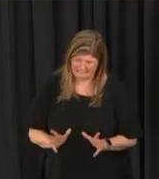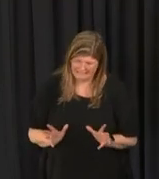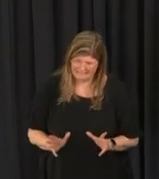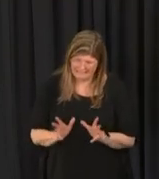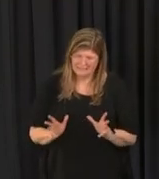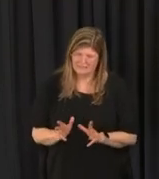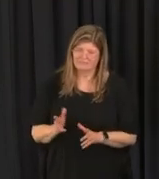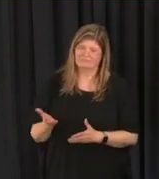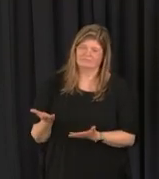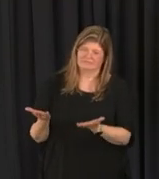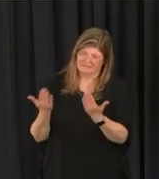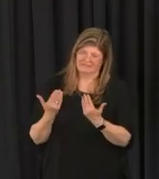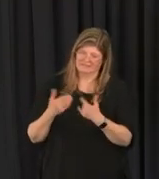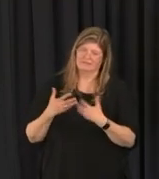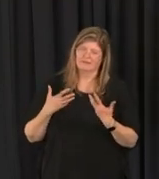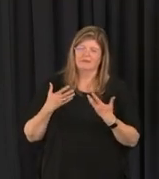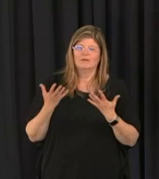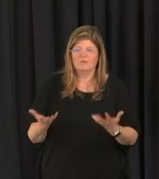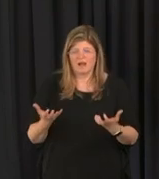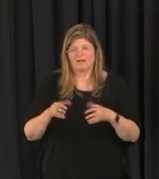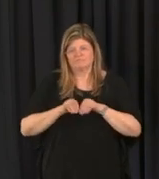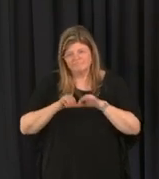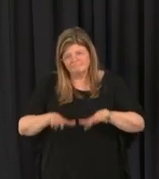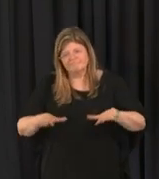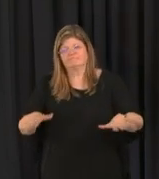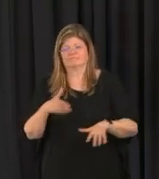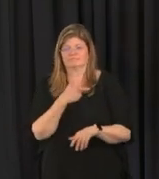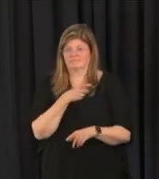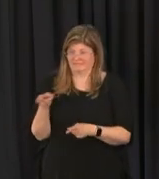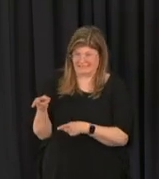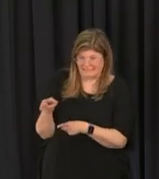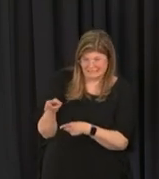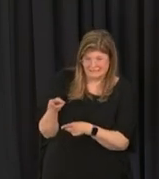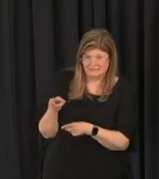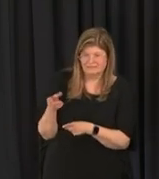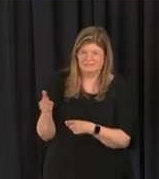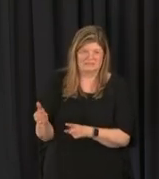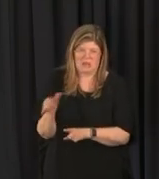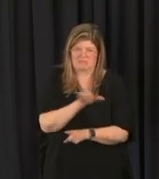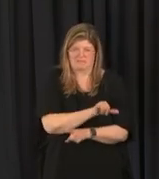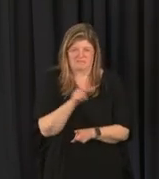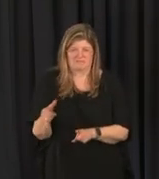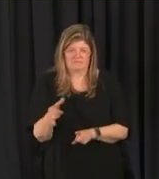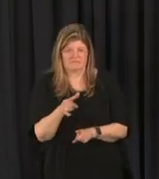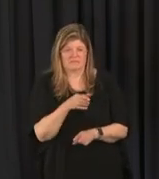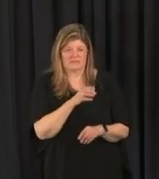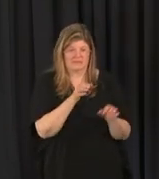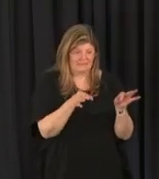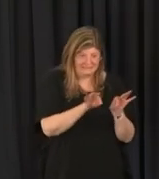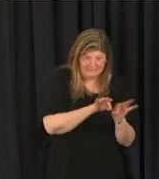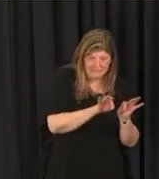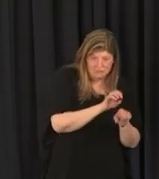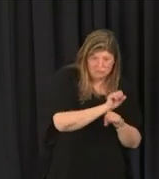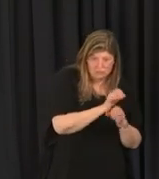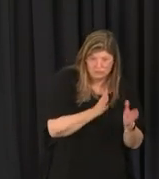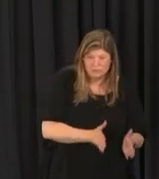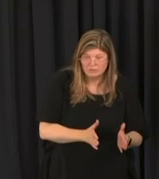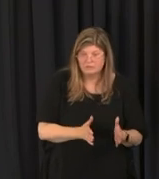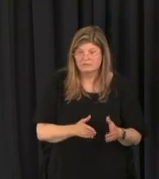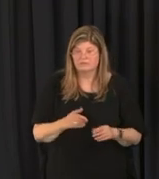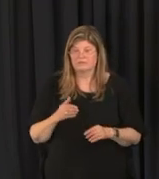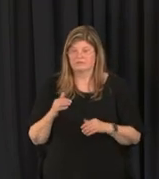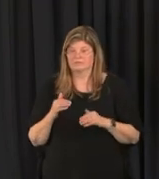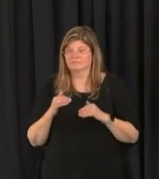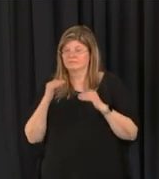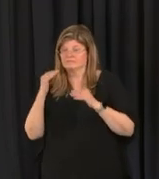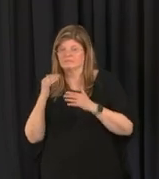produce these documents. You could imagine that if we had a clinic and there were essential workers there and it was disproportionate to what